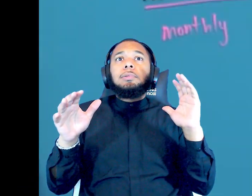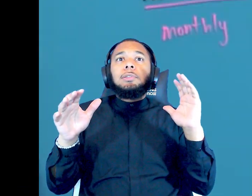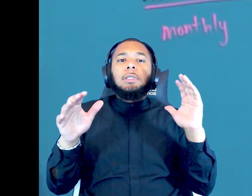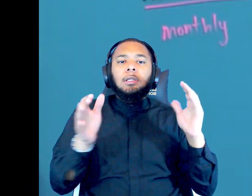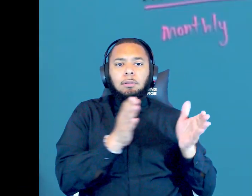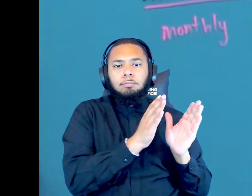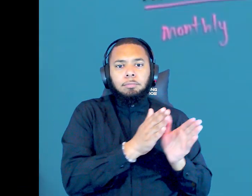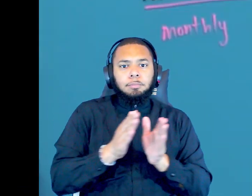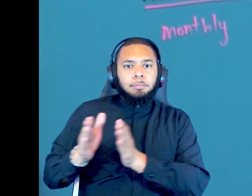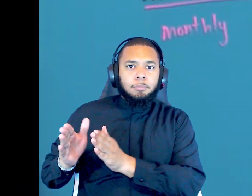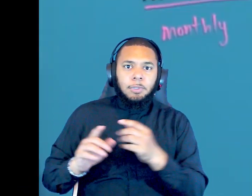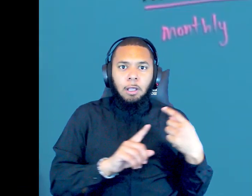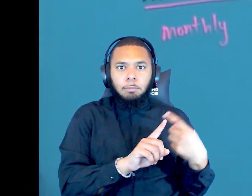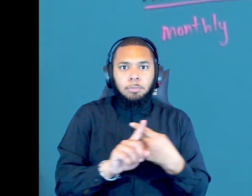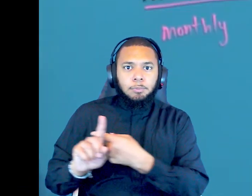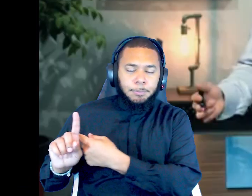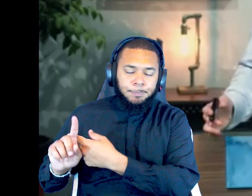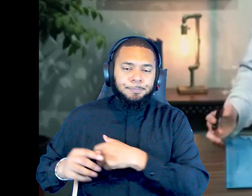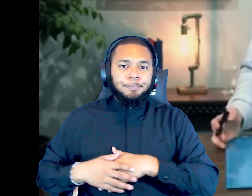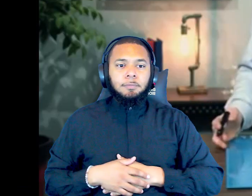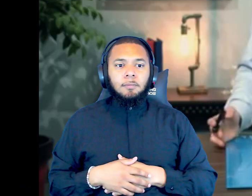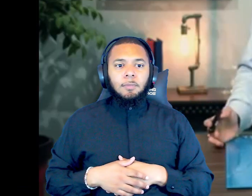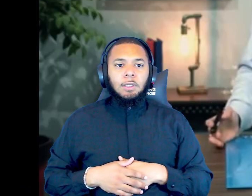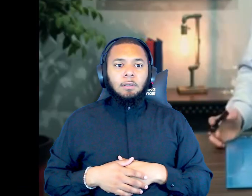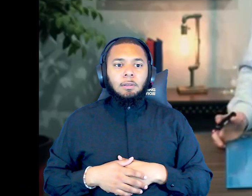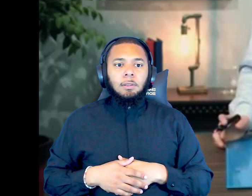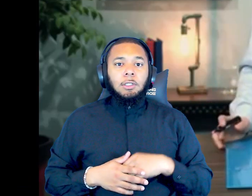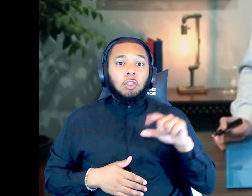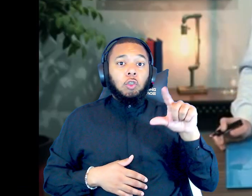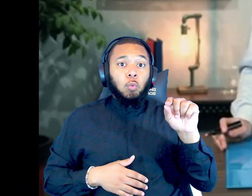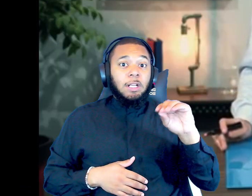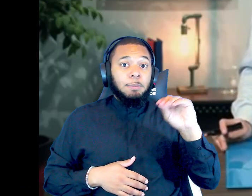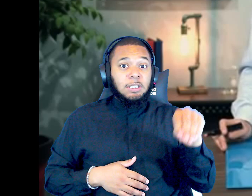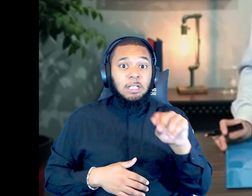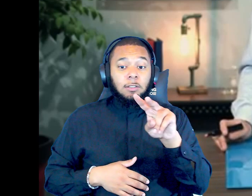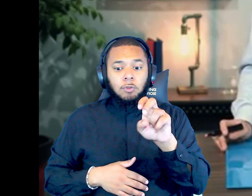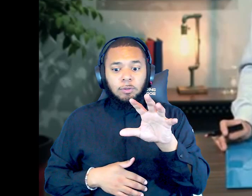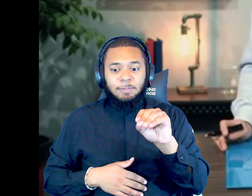second. So 20% of 150 might be hard to do in your head. might be like,